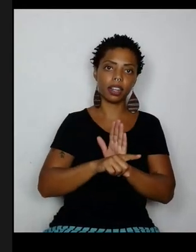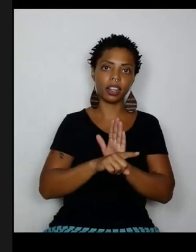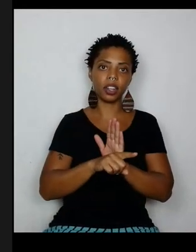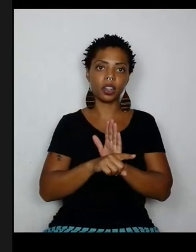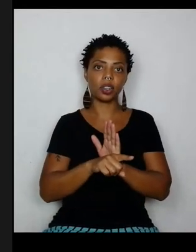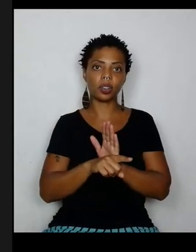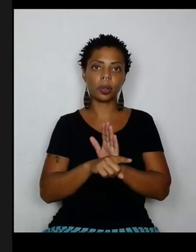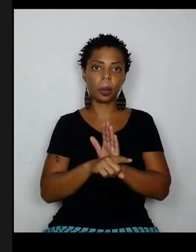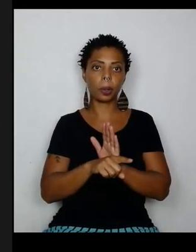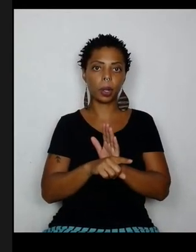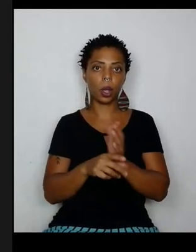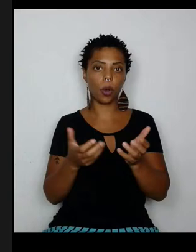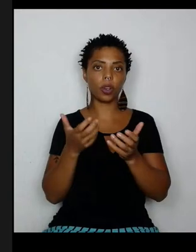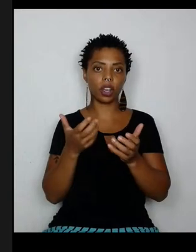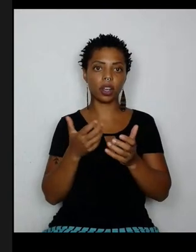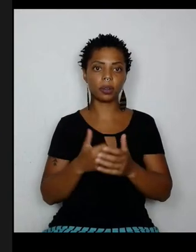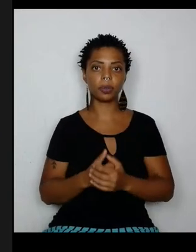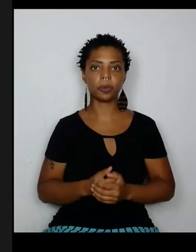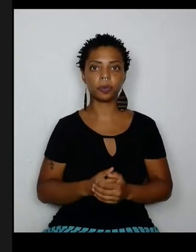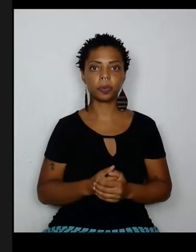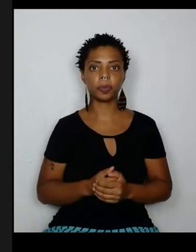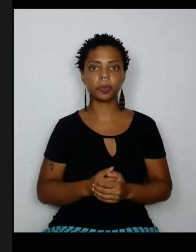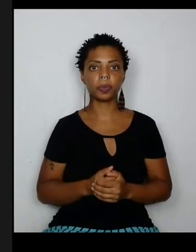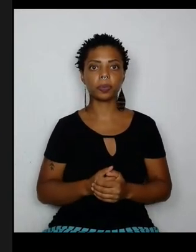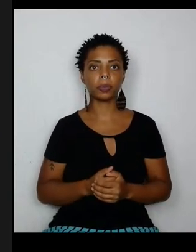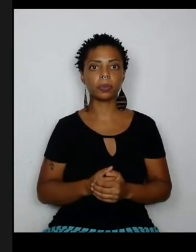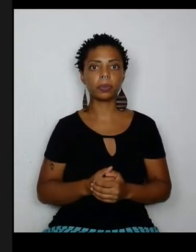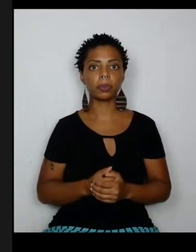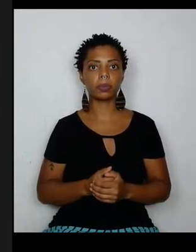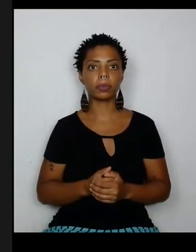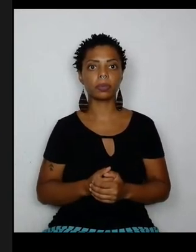question here that i would like to ask you